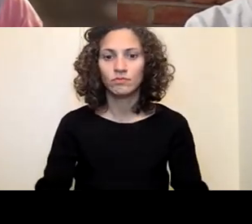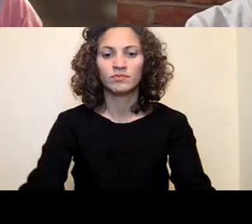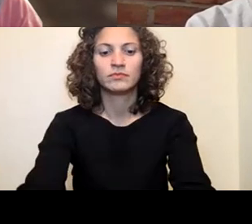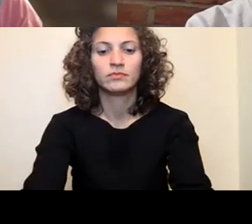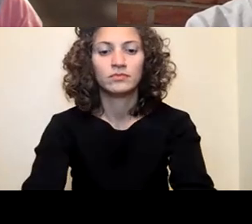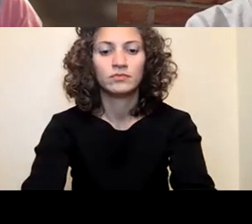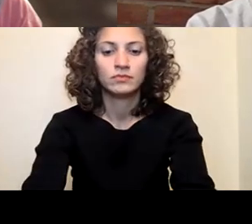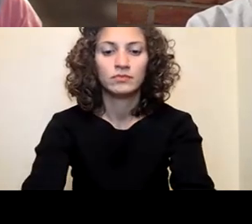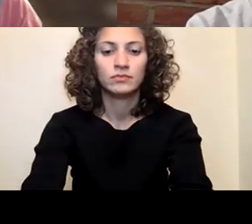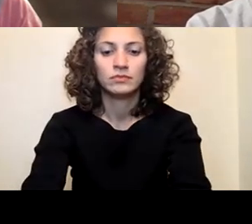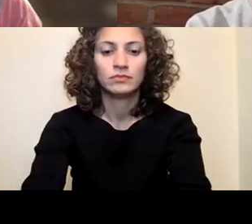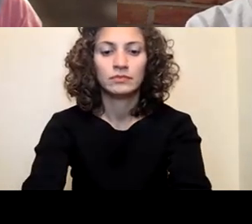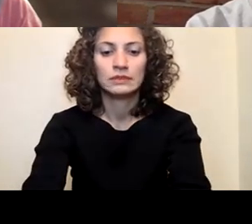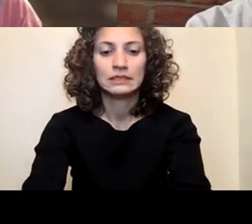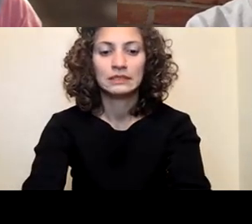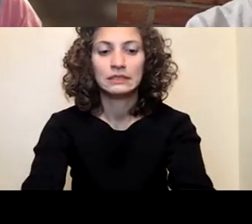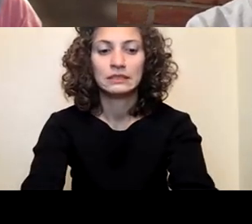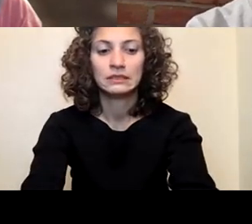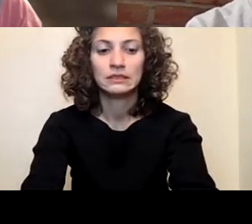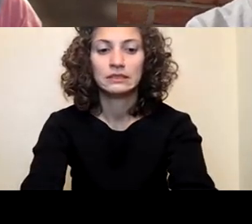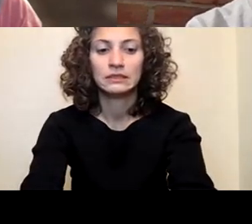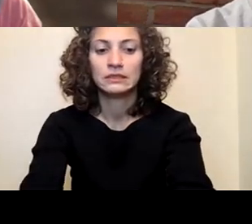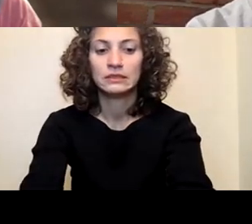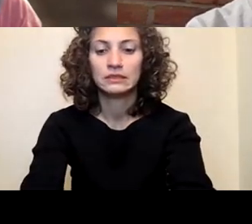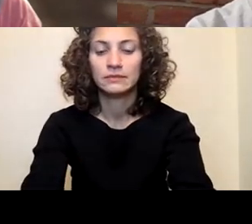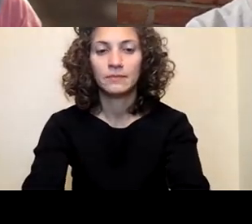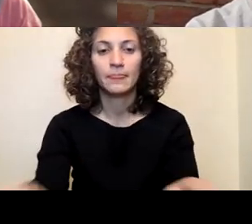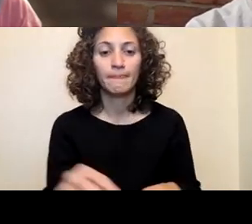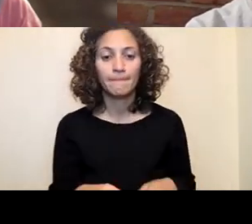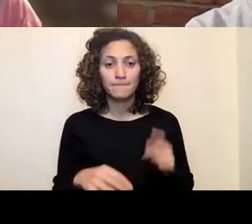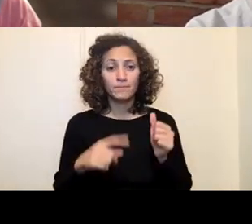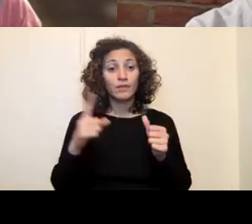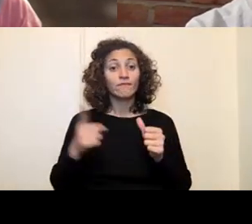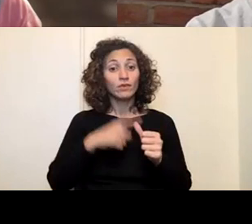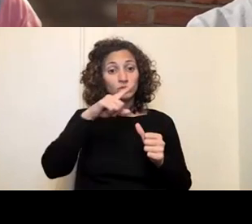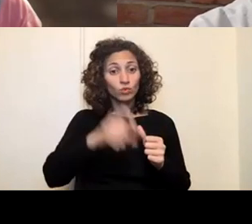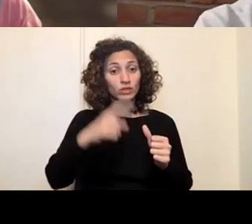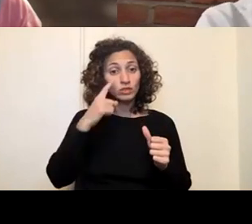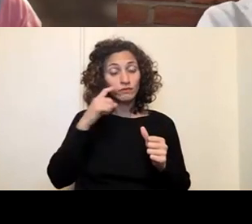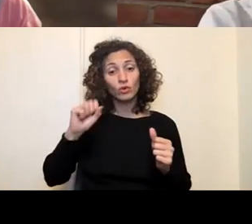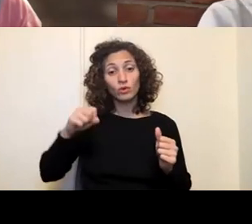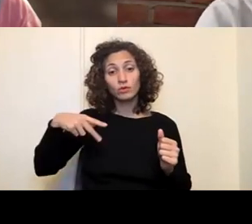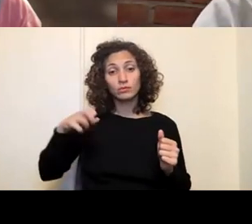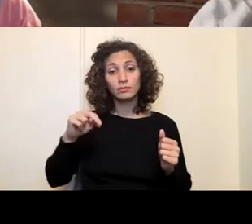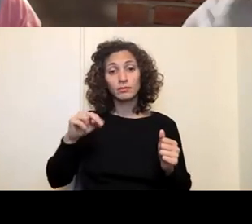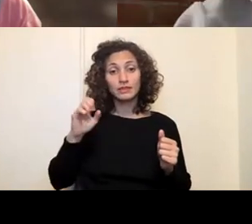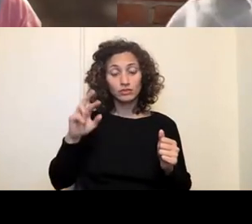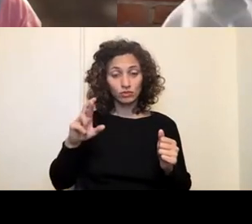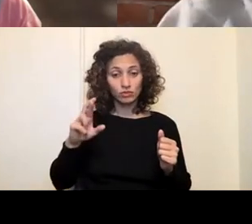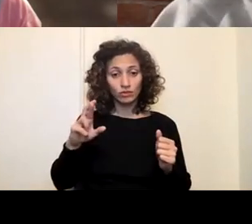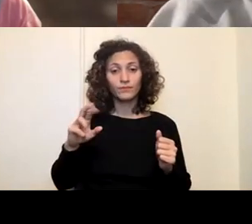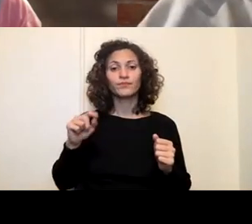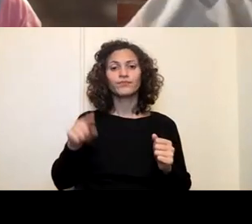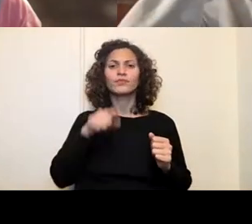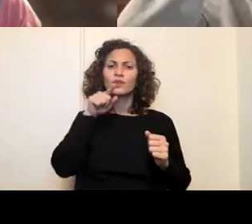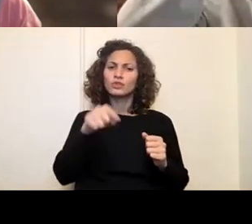Whitney, our first question came for a question for Spencer from Adria, they, them. Do you feel